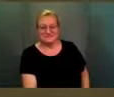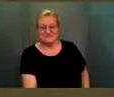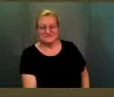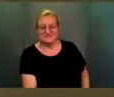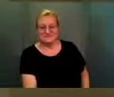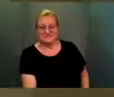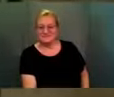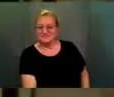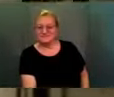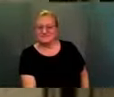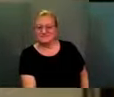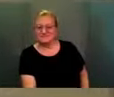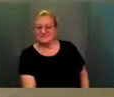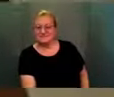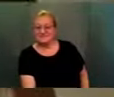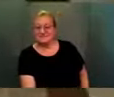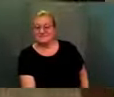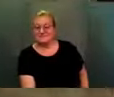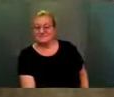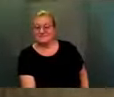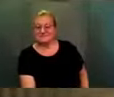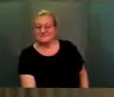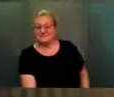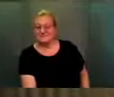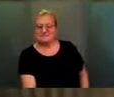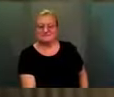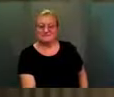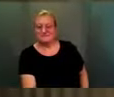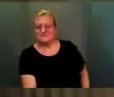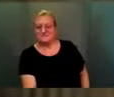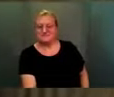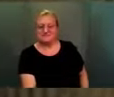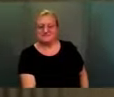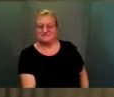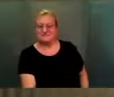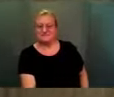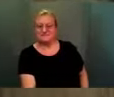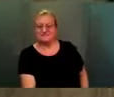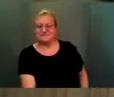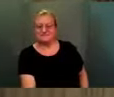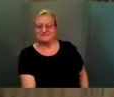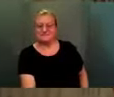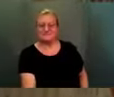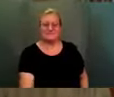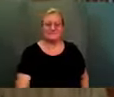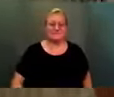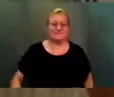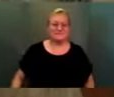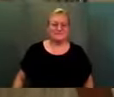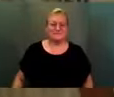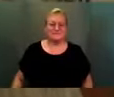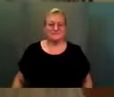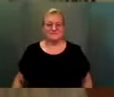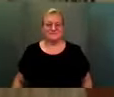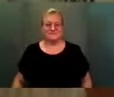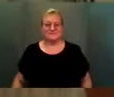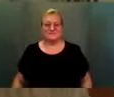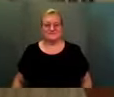I'm Mr. Lover Lover. Woo! Mr. Lover Lover. Hey! Here we go, here we go, here we